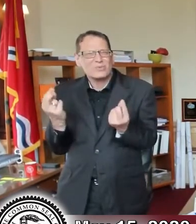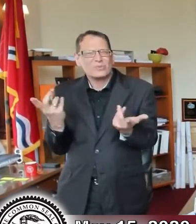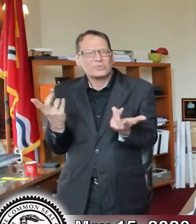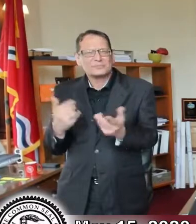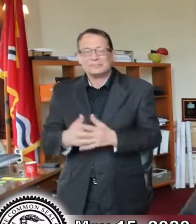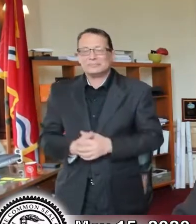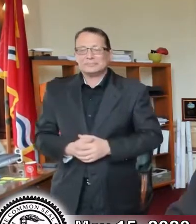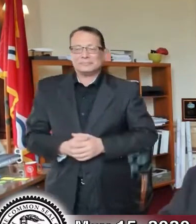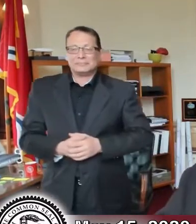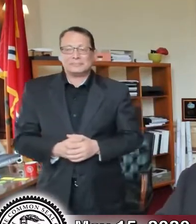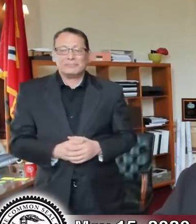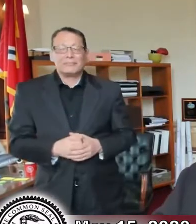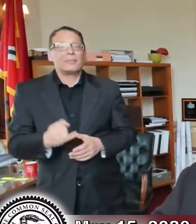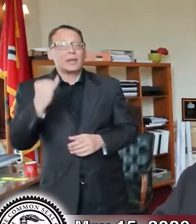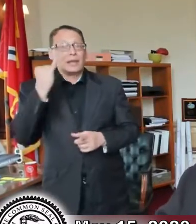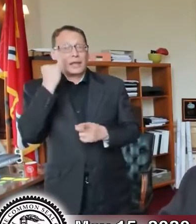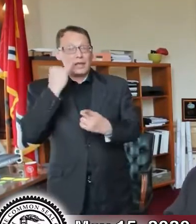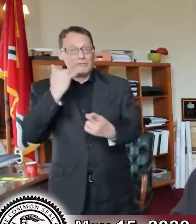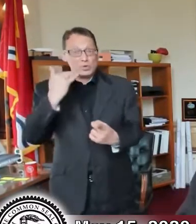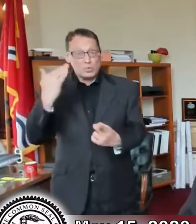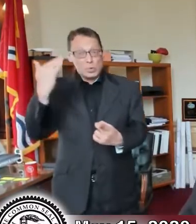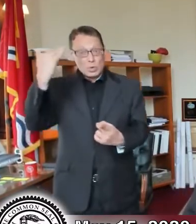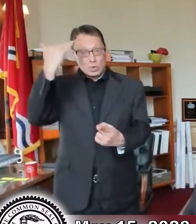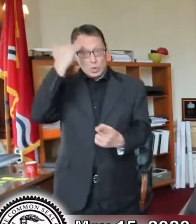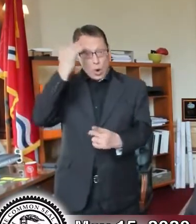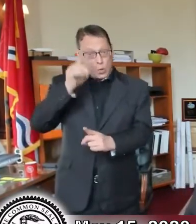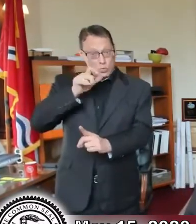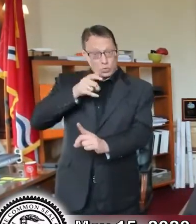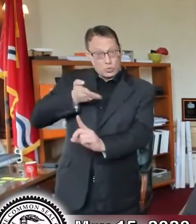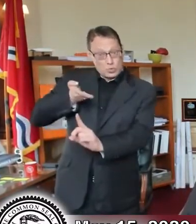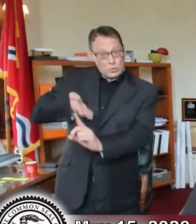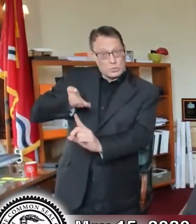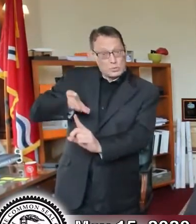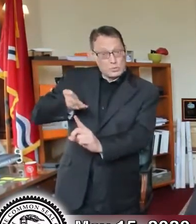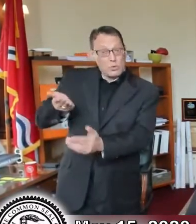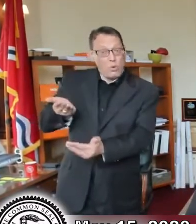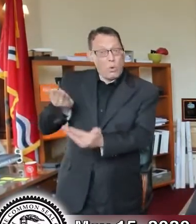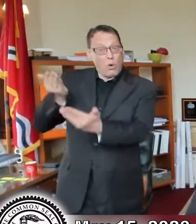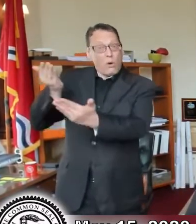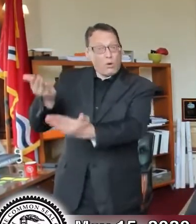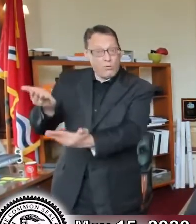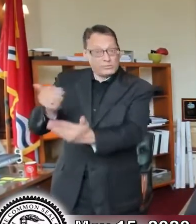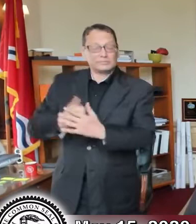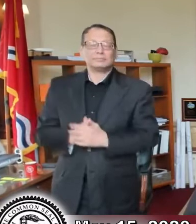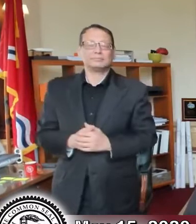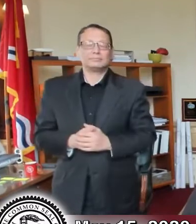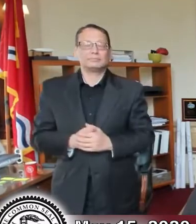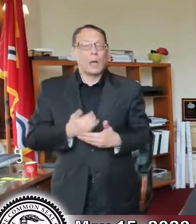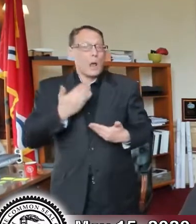Well, if you know them, offer them one. If you don't know